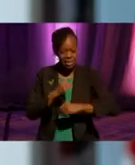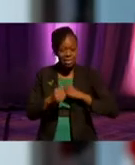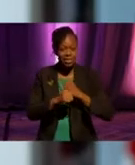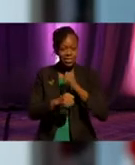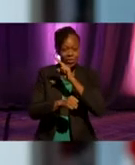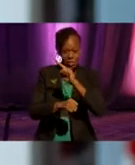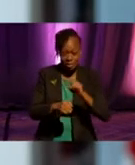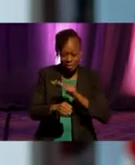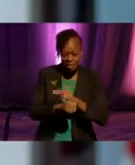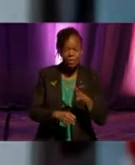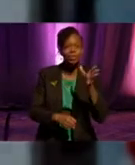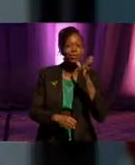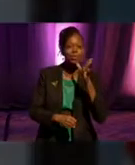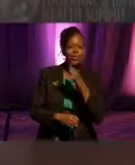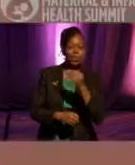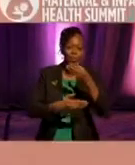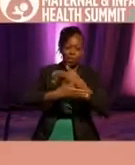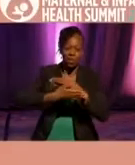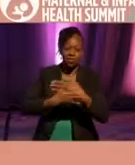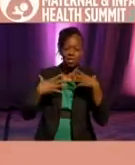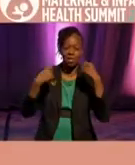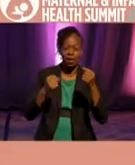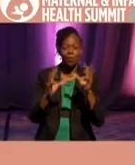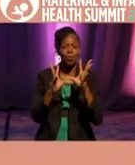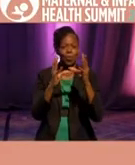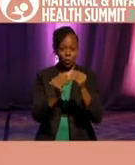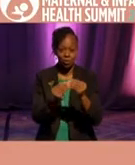Health Summit. Thank you.